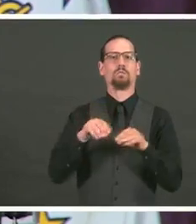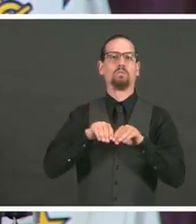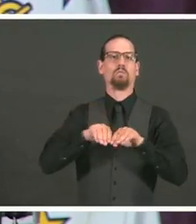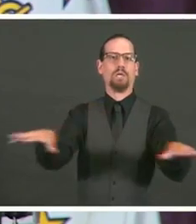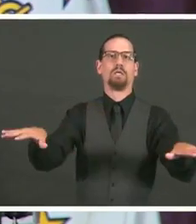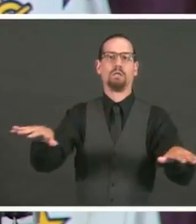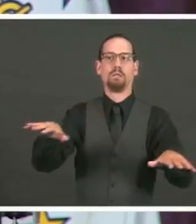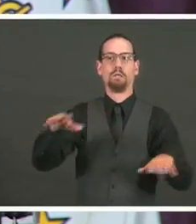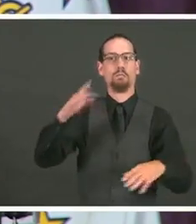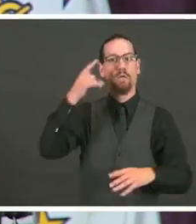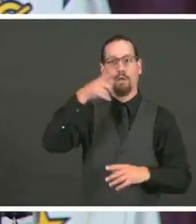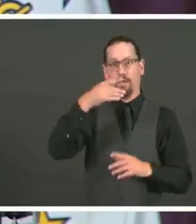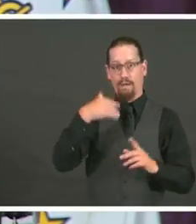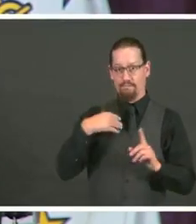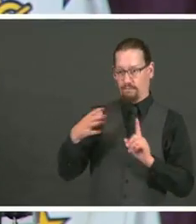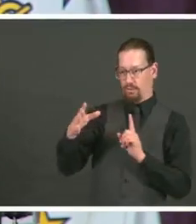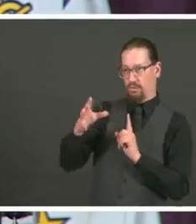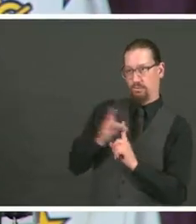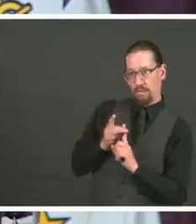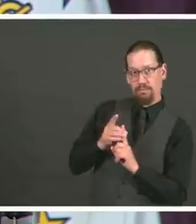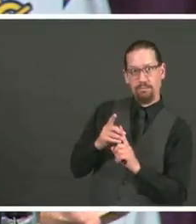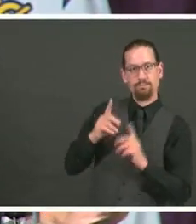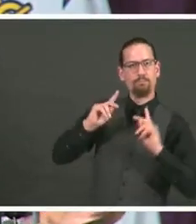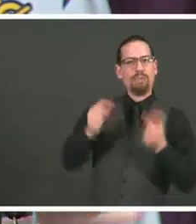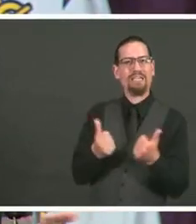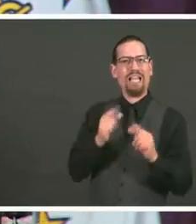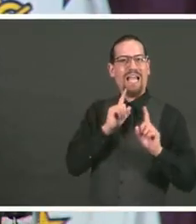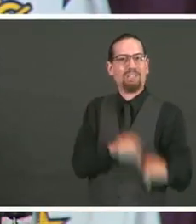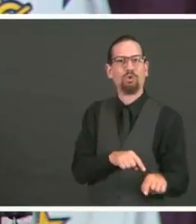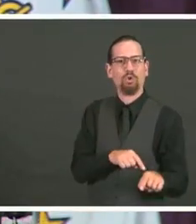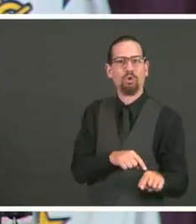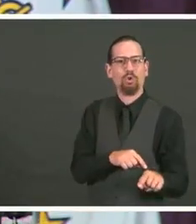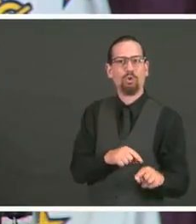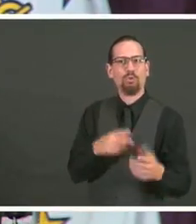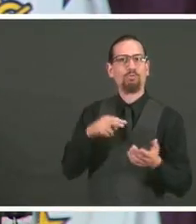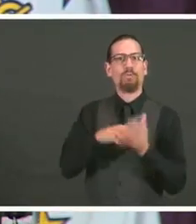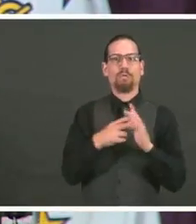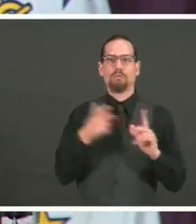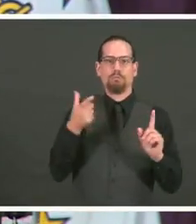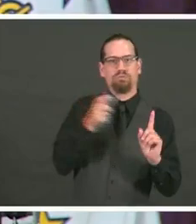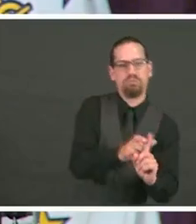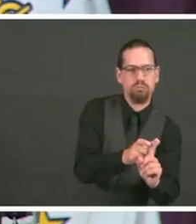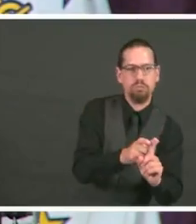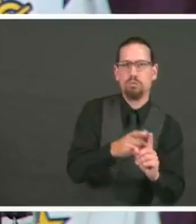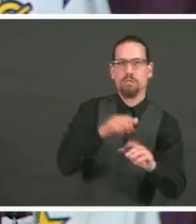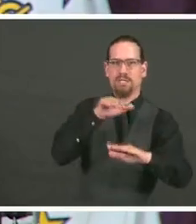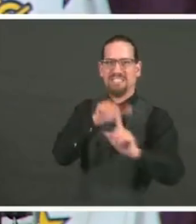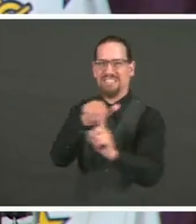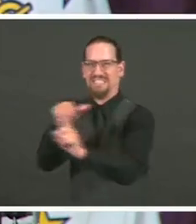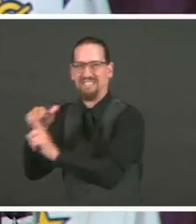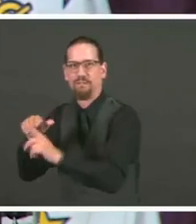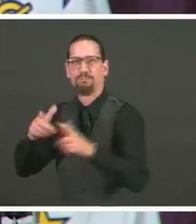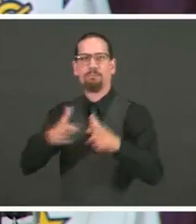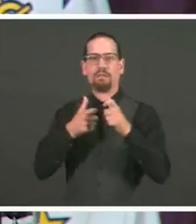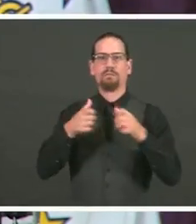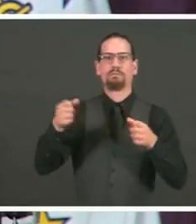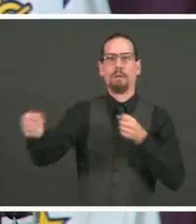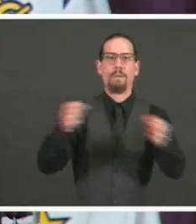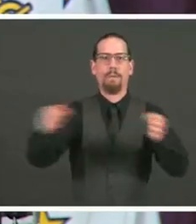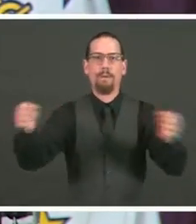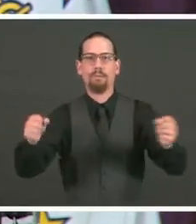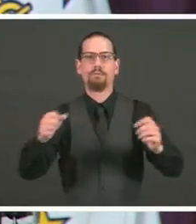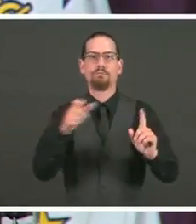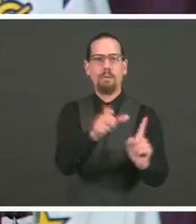someone's positive, we get in touch with all their contacts, put everyone into isolation, it'll, I think, really help us keep a lid on the